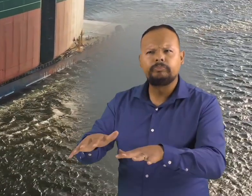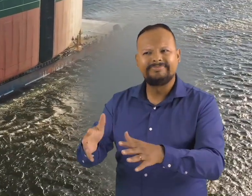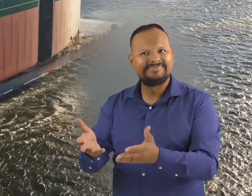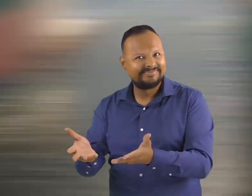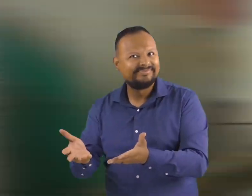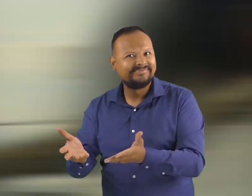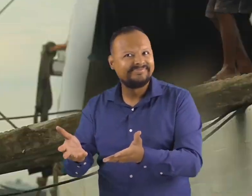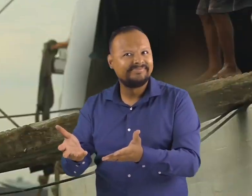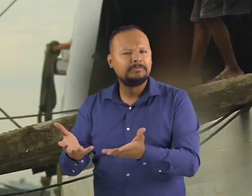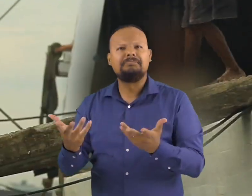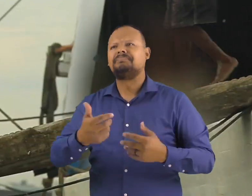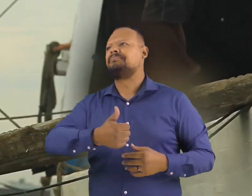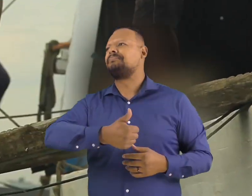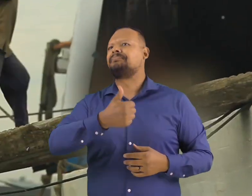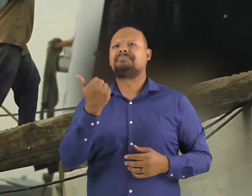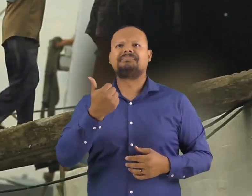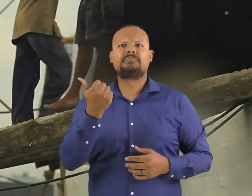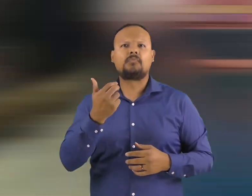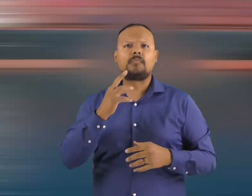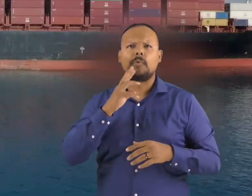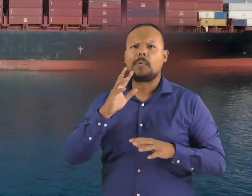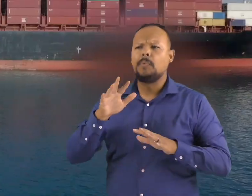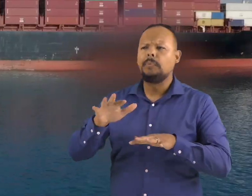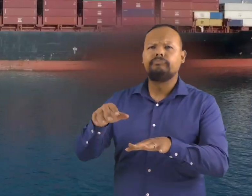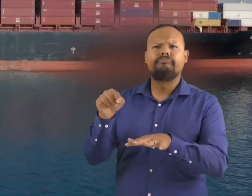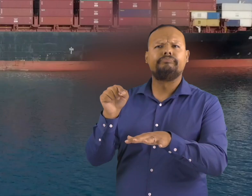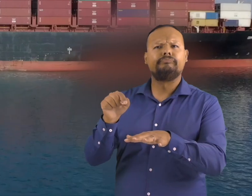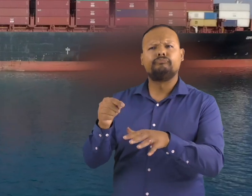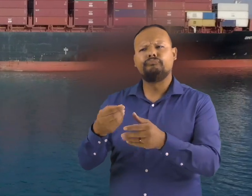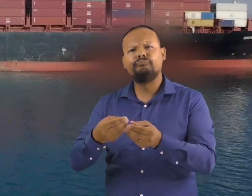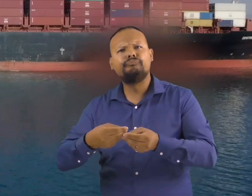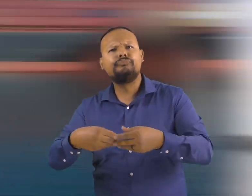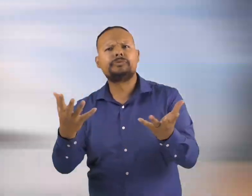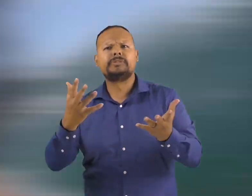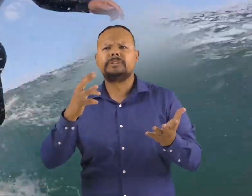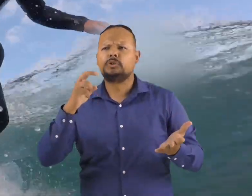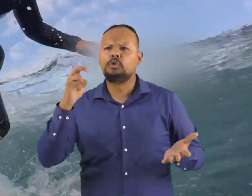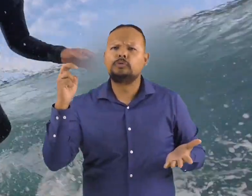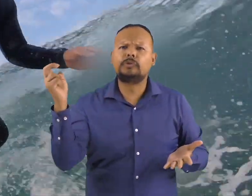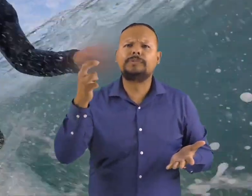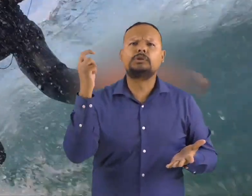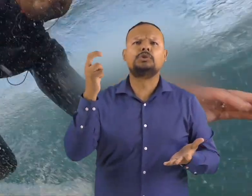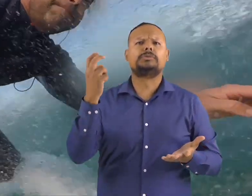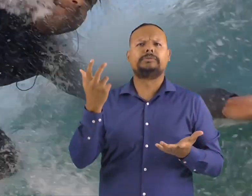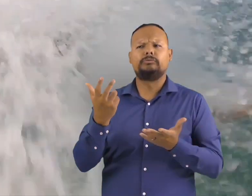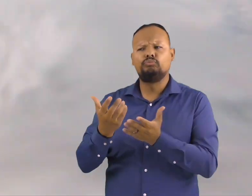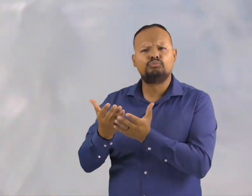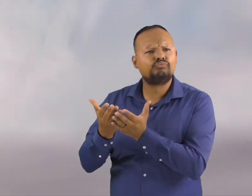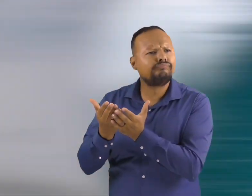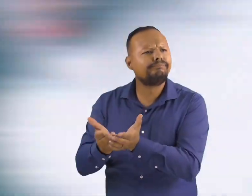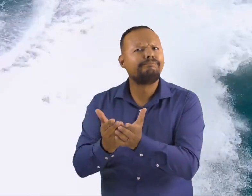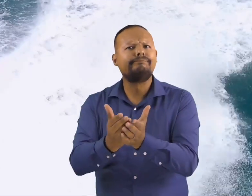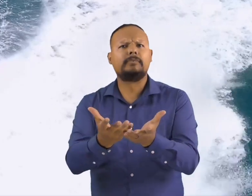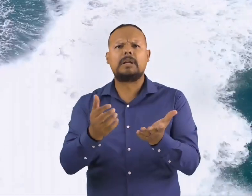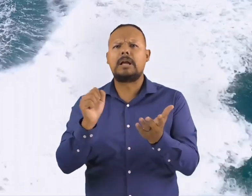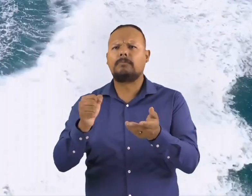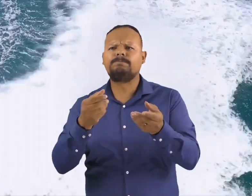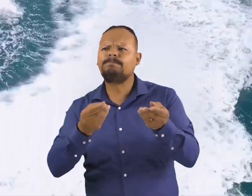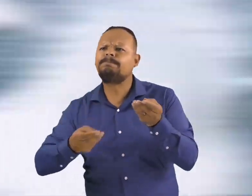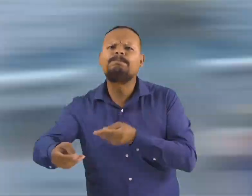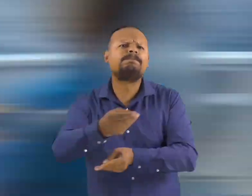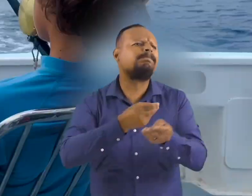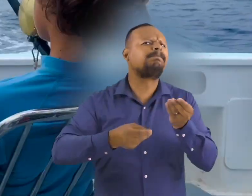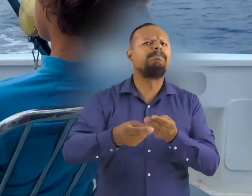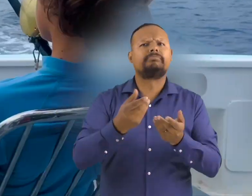transportation, especially for traded goods around the world, as well as recreation. You know,